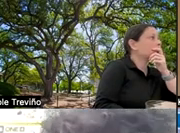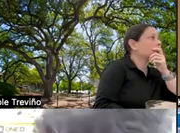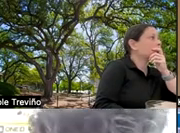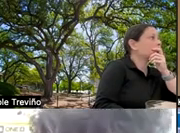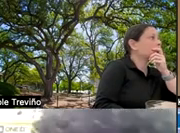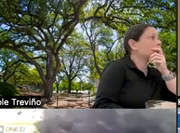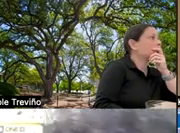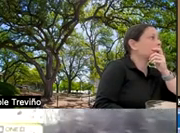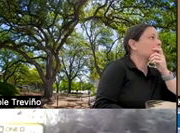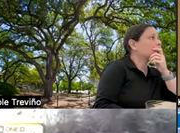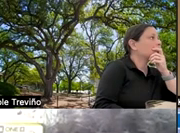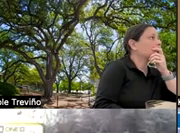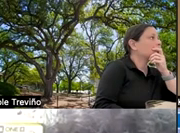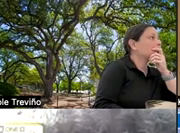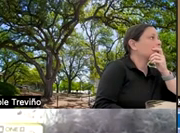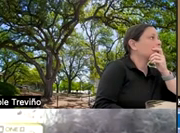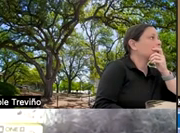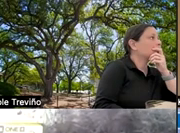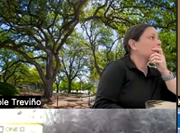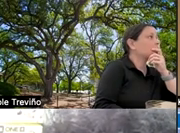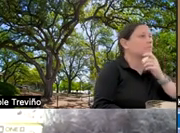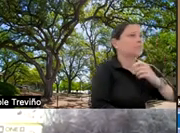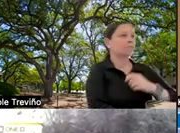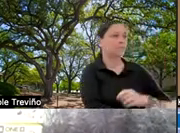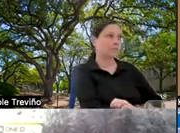group mentioned one of these activities.